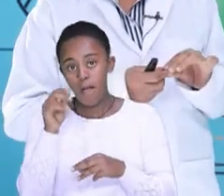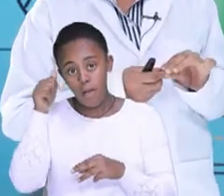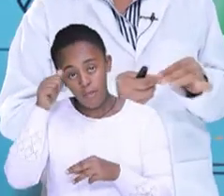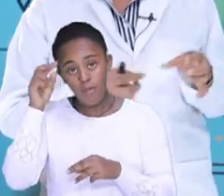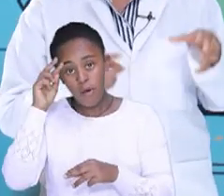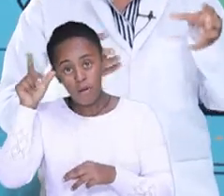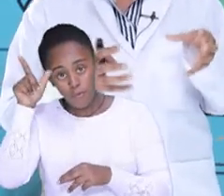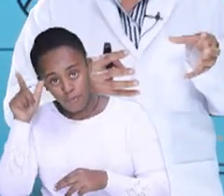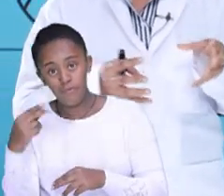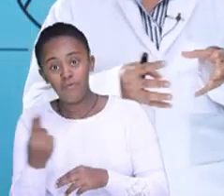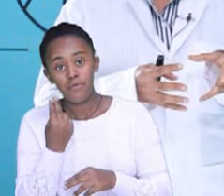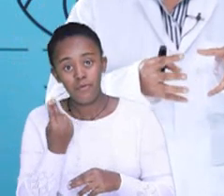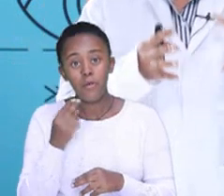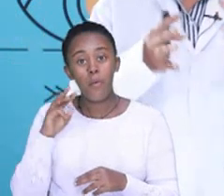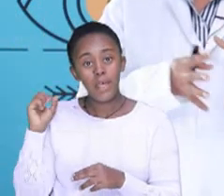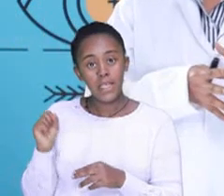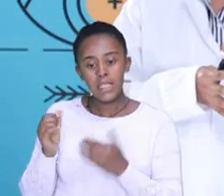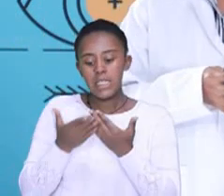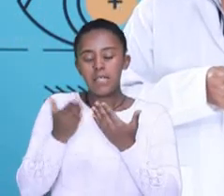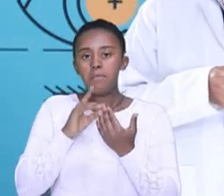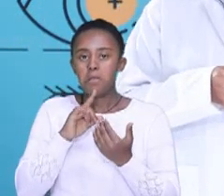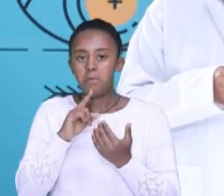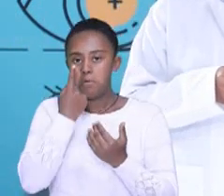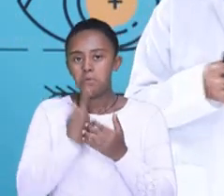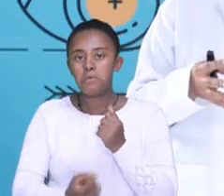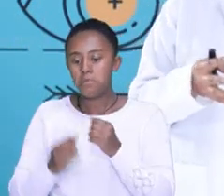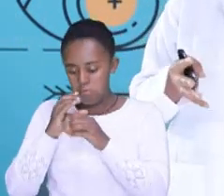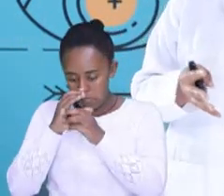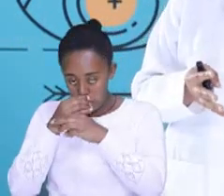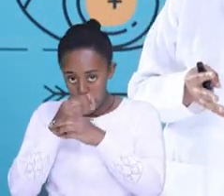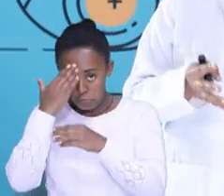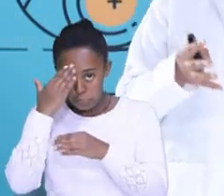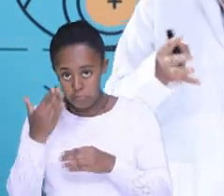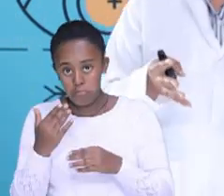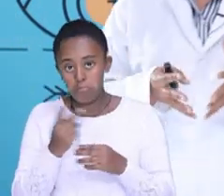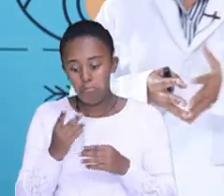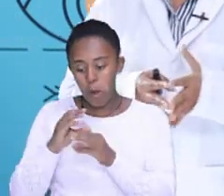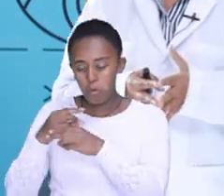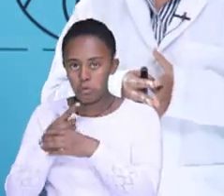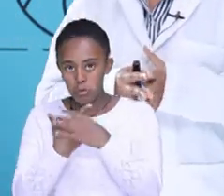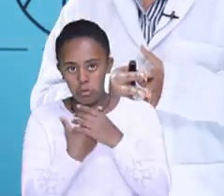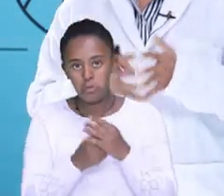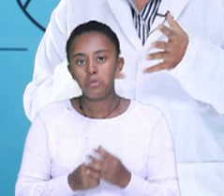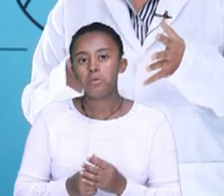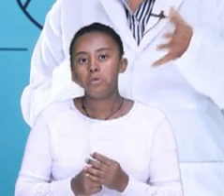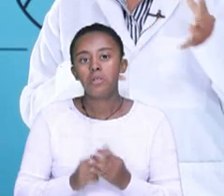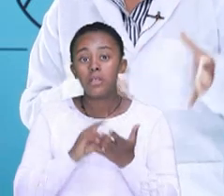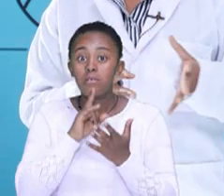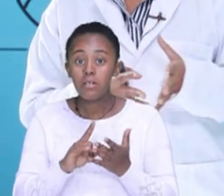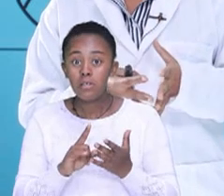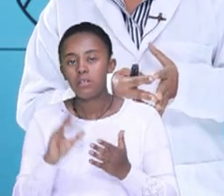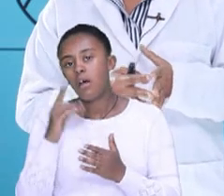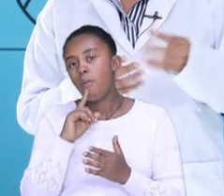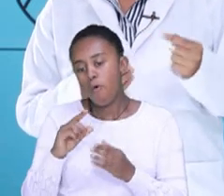van Leeuwenhoek was simple microscope. I hope you know that simple microscope is